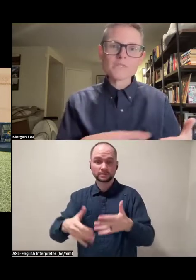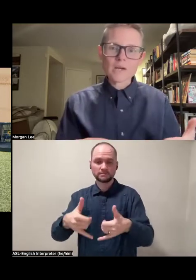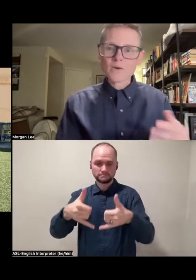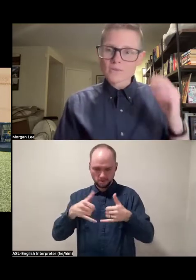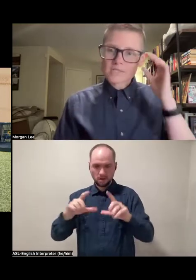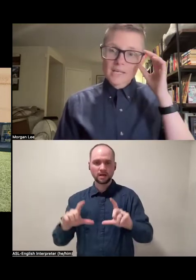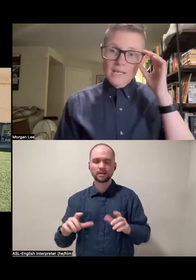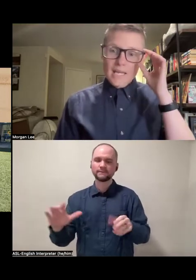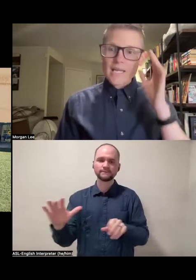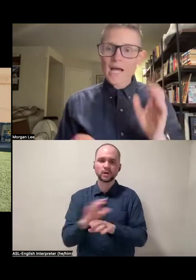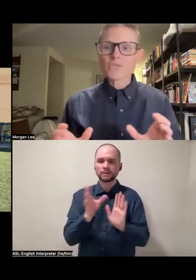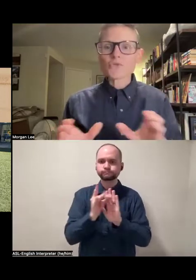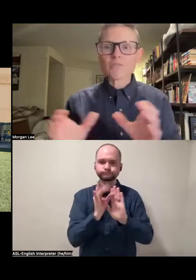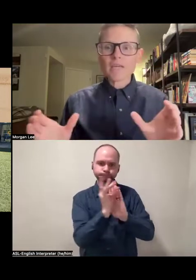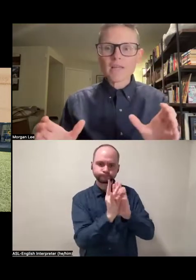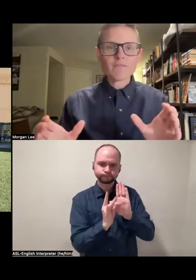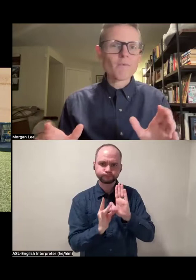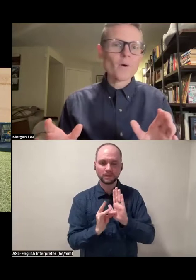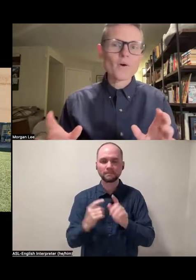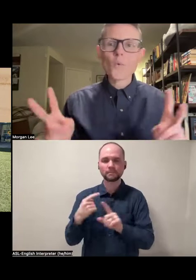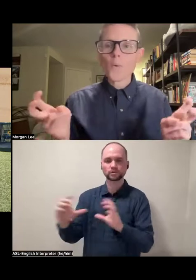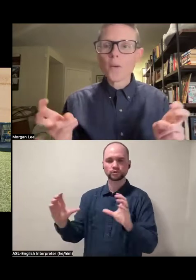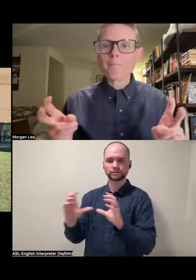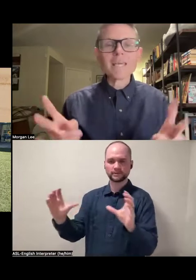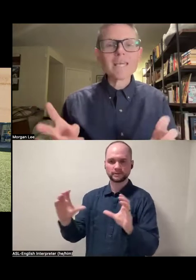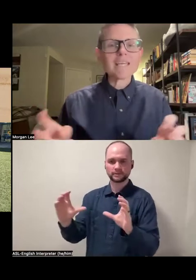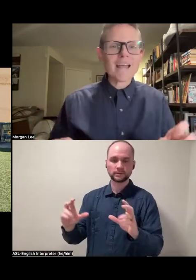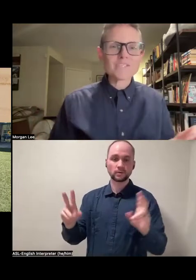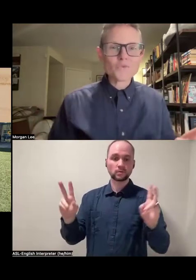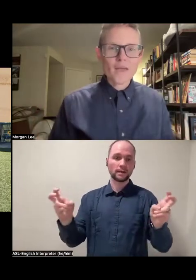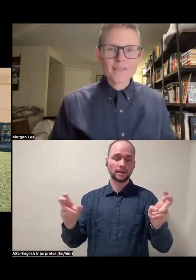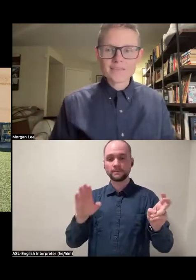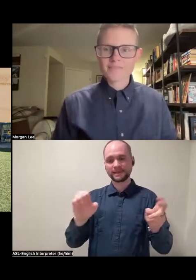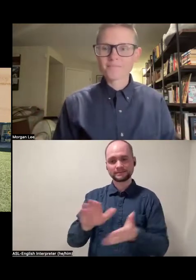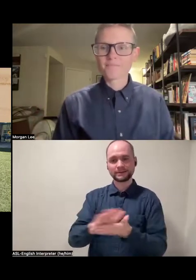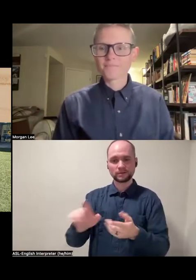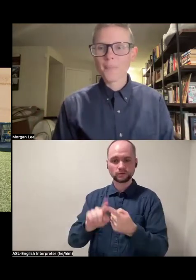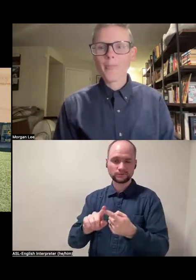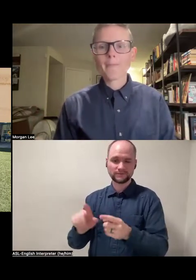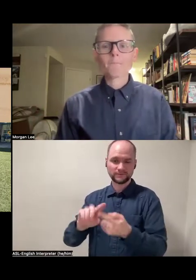of stickers, and he got a certificate for, quote, being nice to friends.